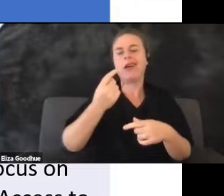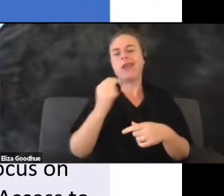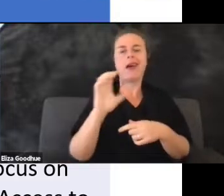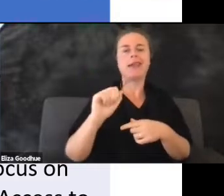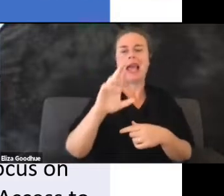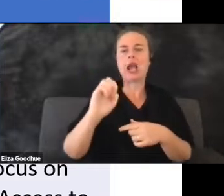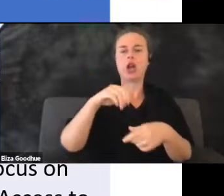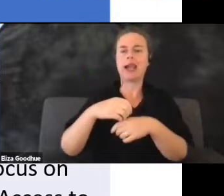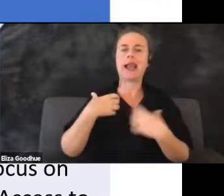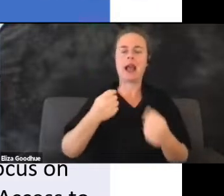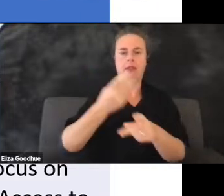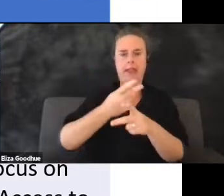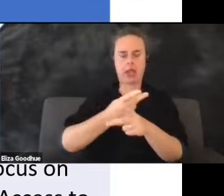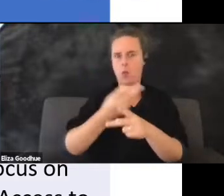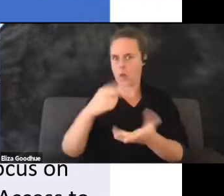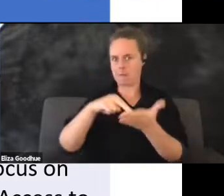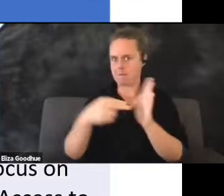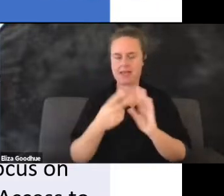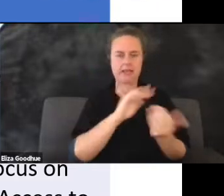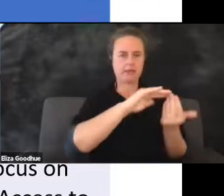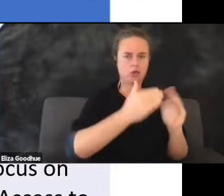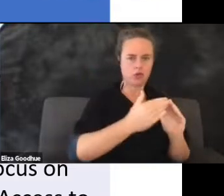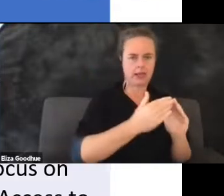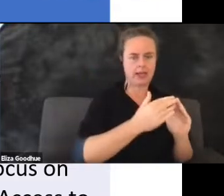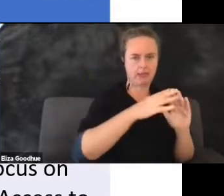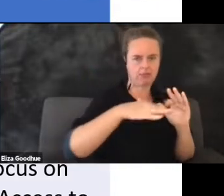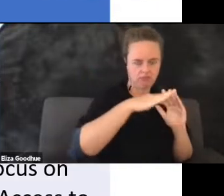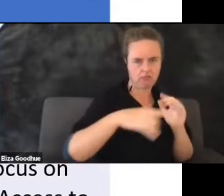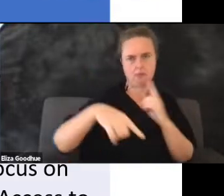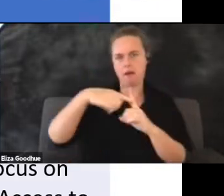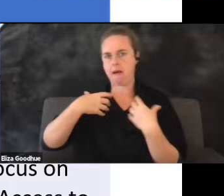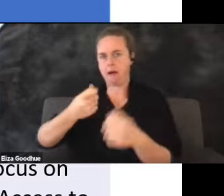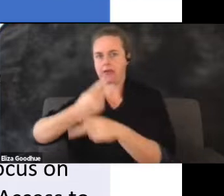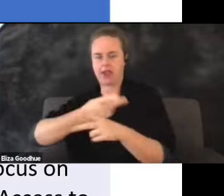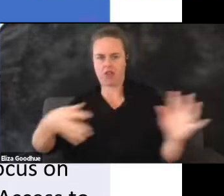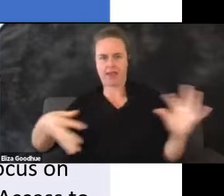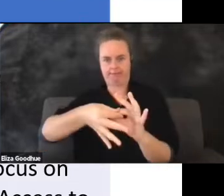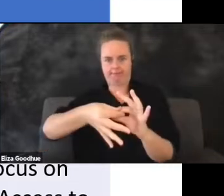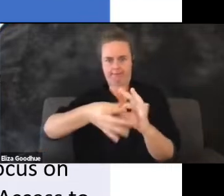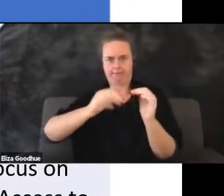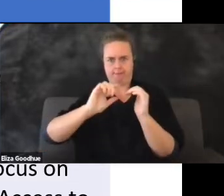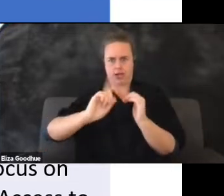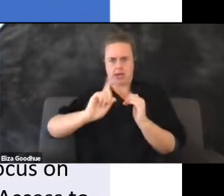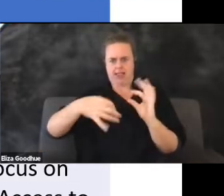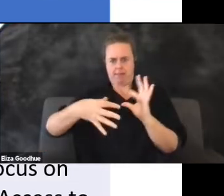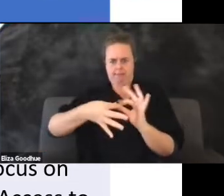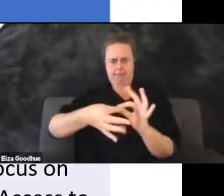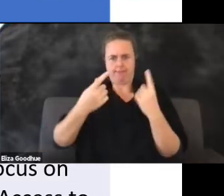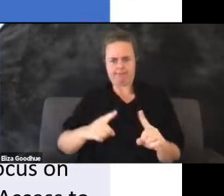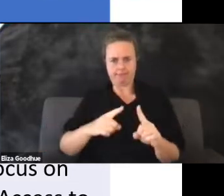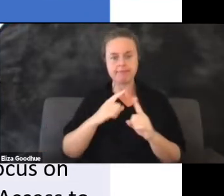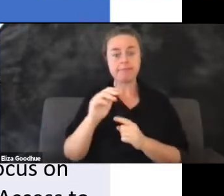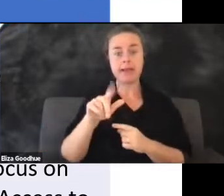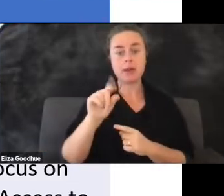between clinical and community care. And I'm very excited, the May 20th presentation about building a